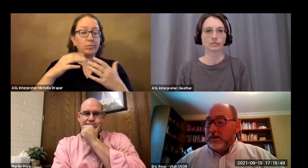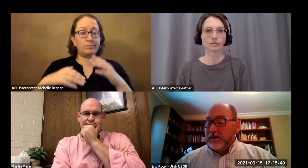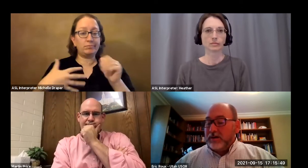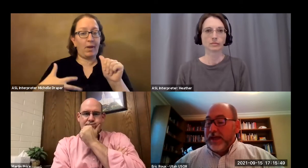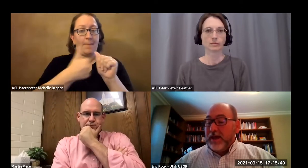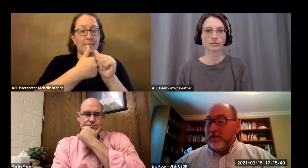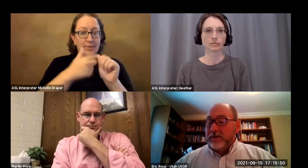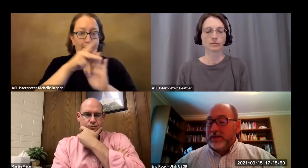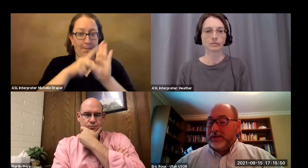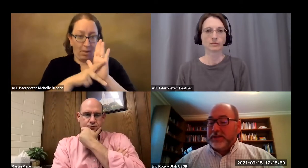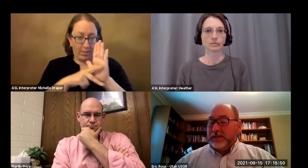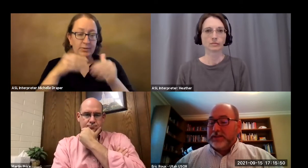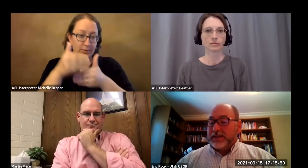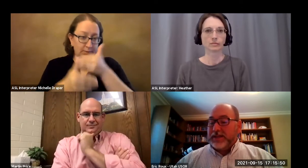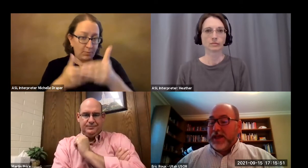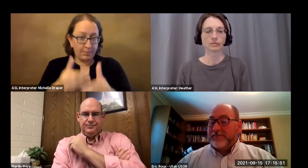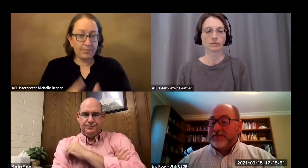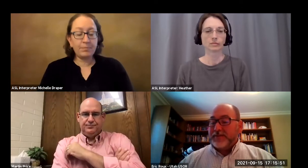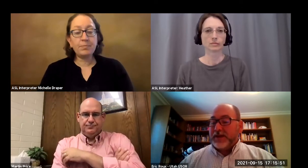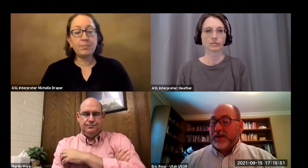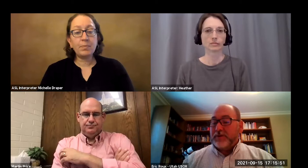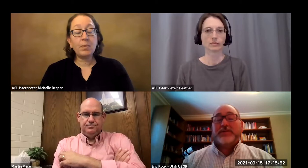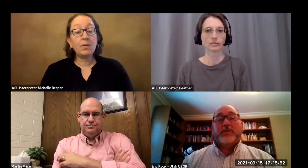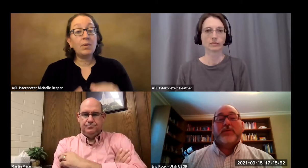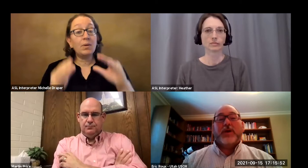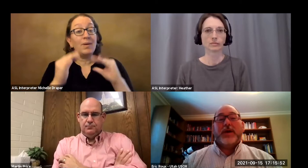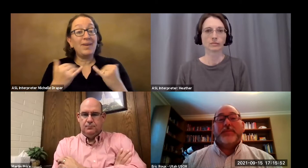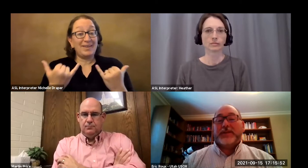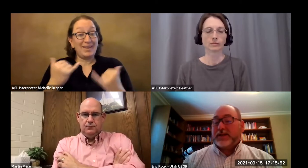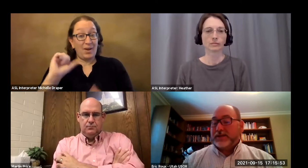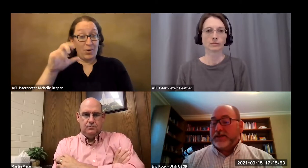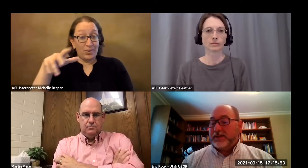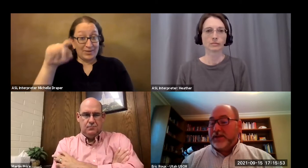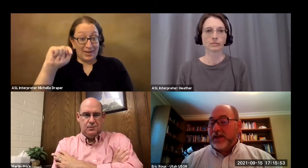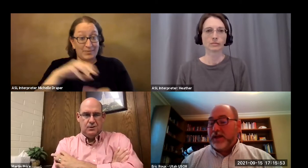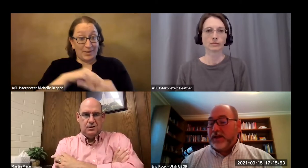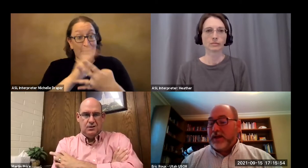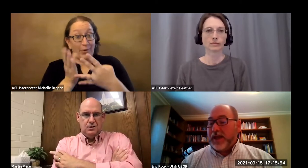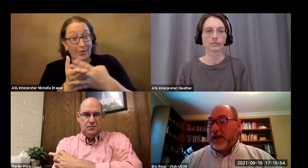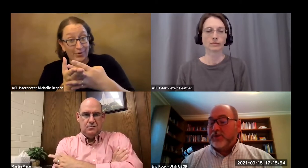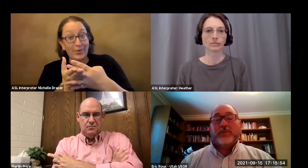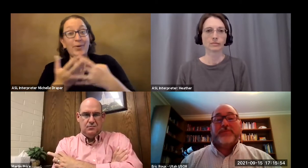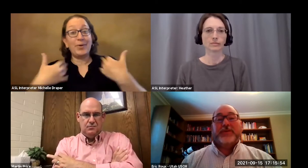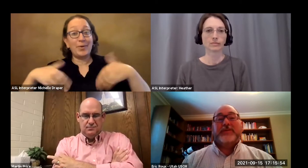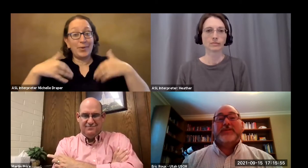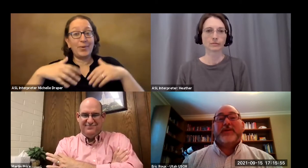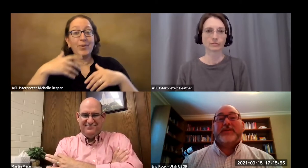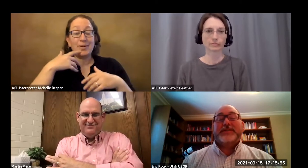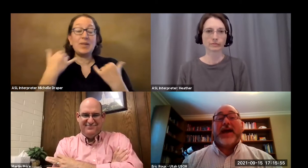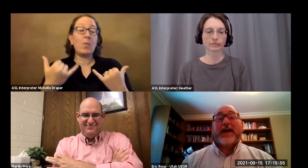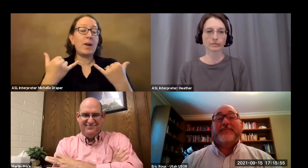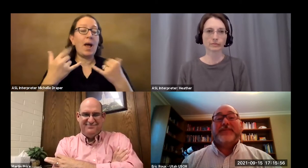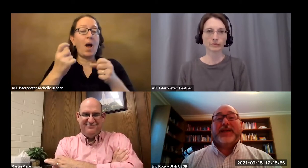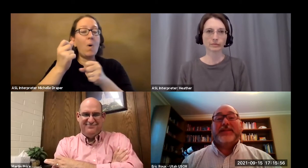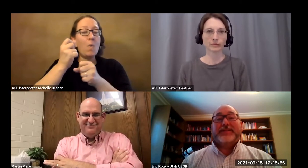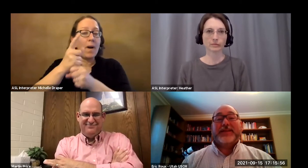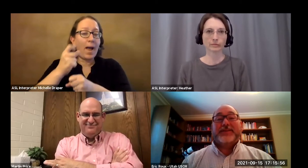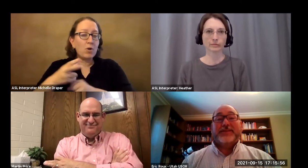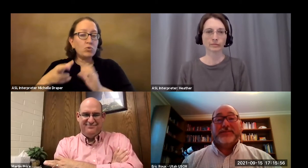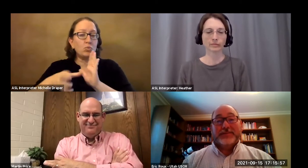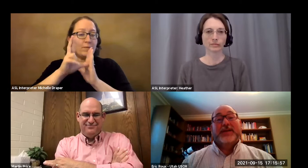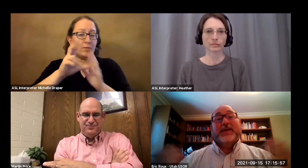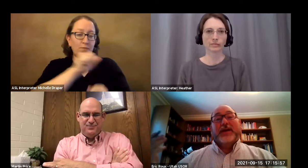We are now at the second half of September, so I'm conducting annual reviews of all staff